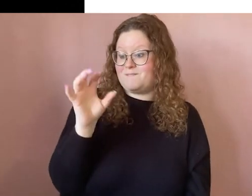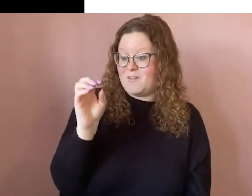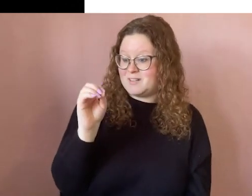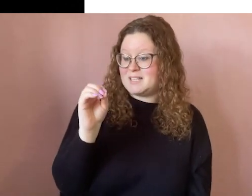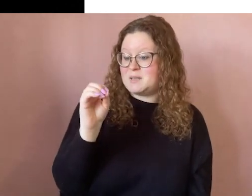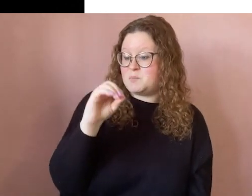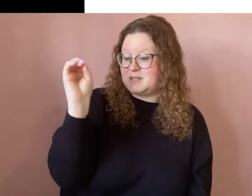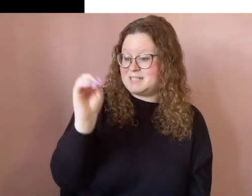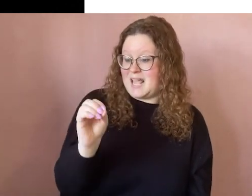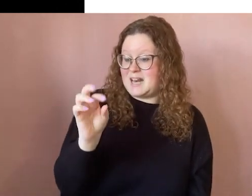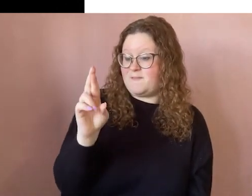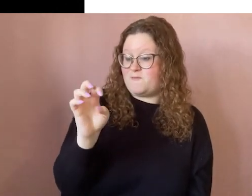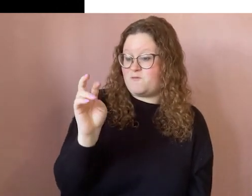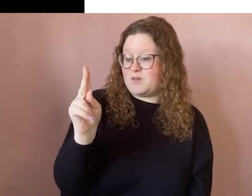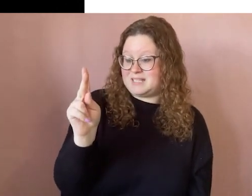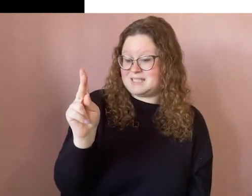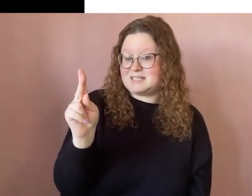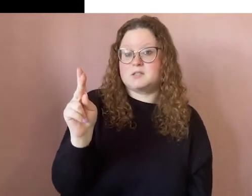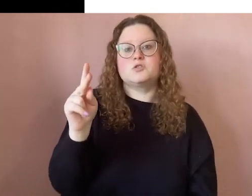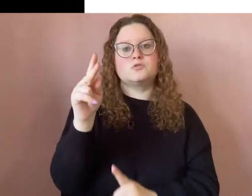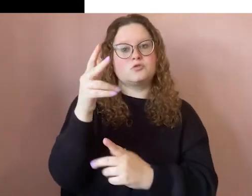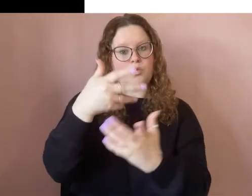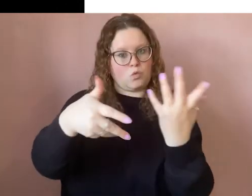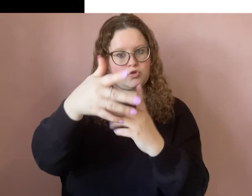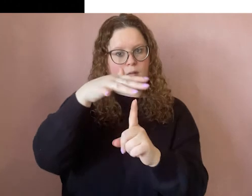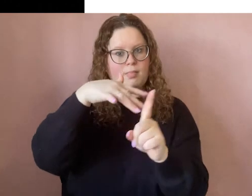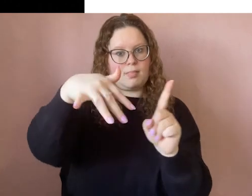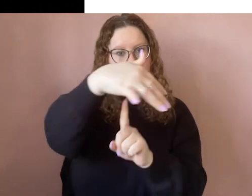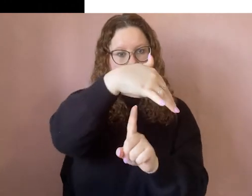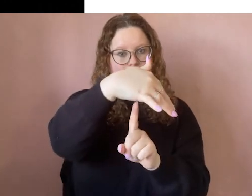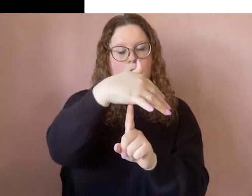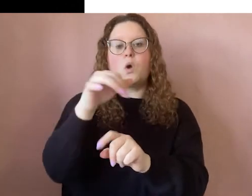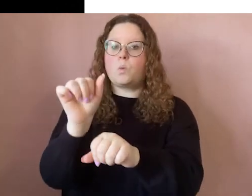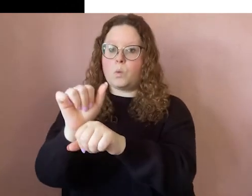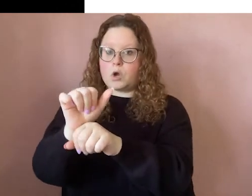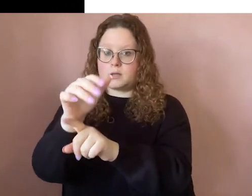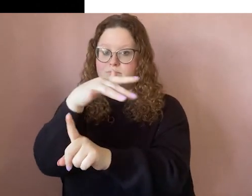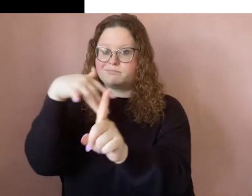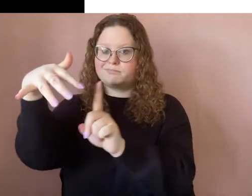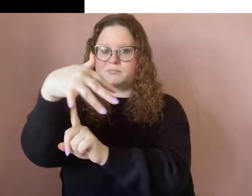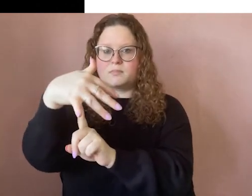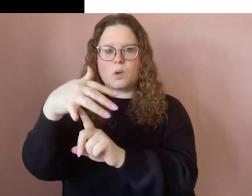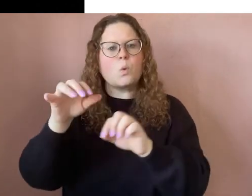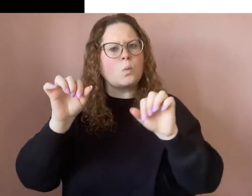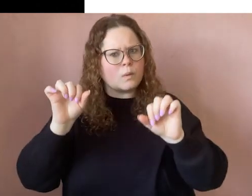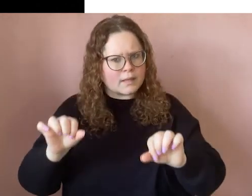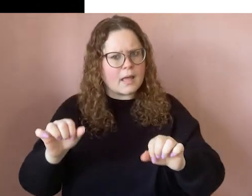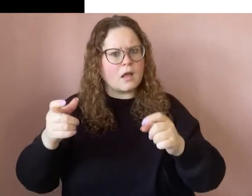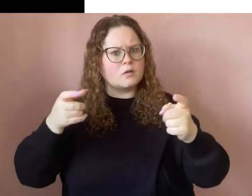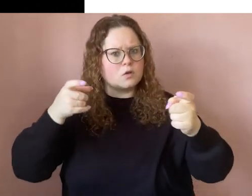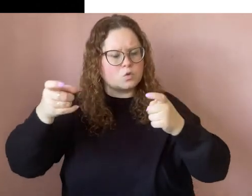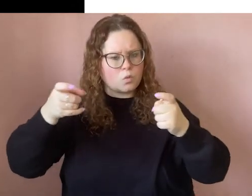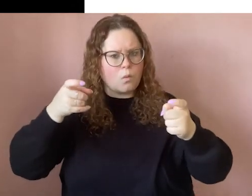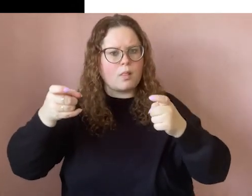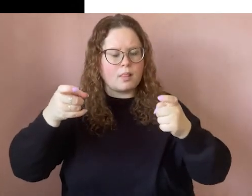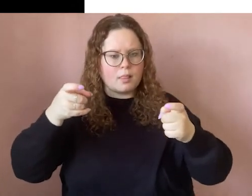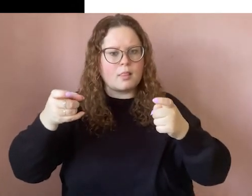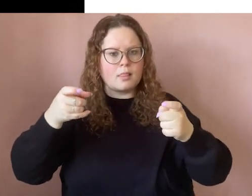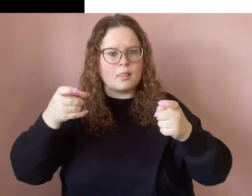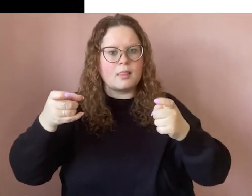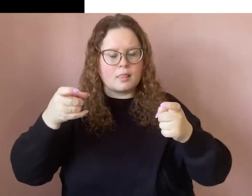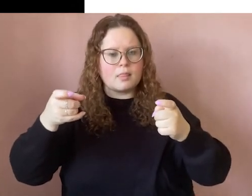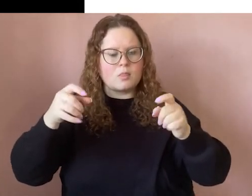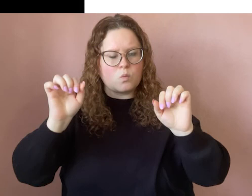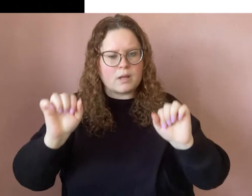it. We want to say that the time has come for us to say straightforwardly that we're out here to